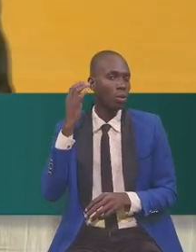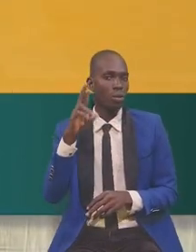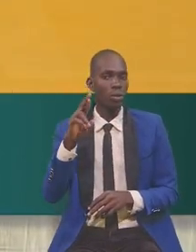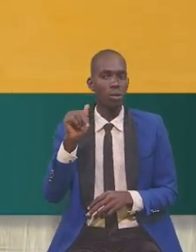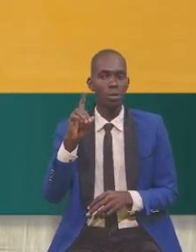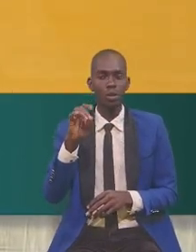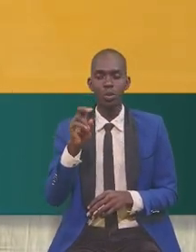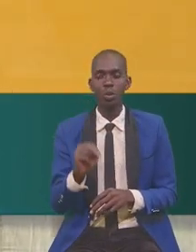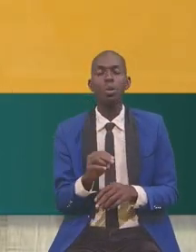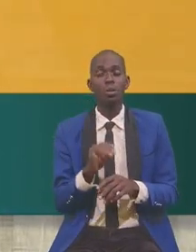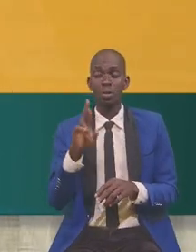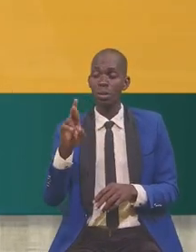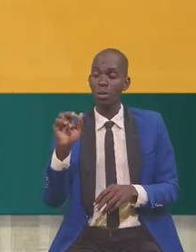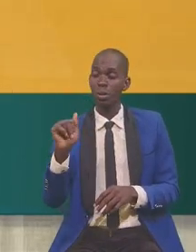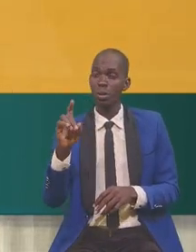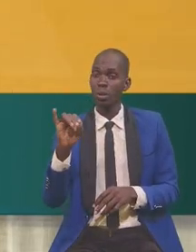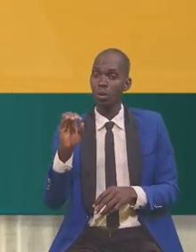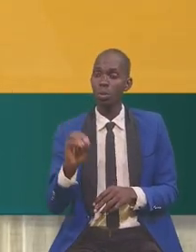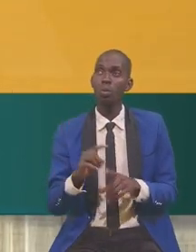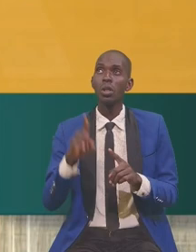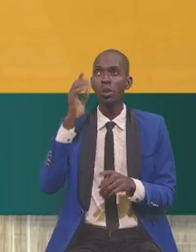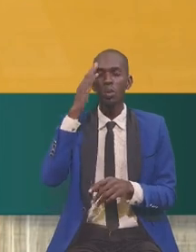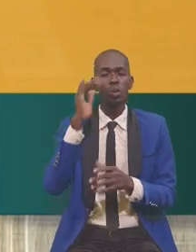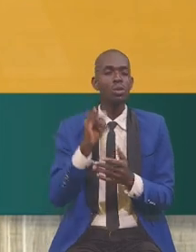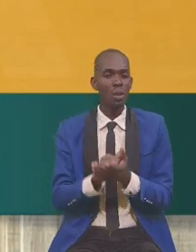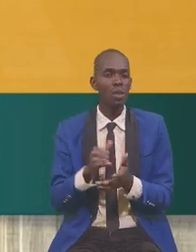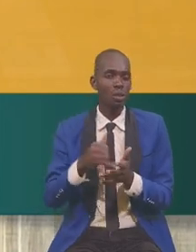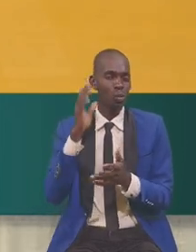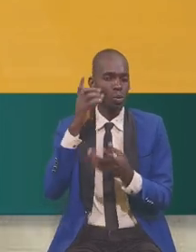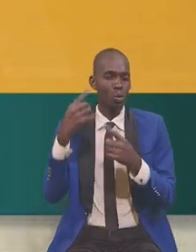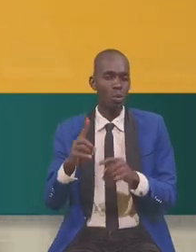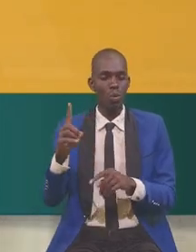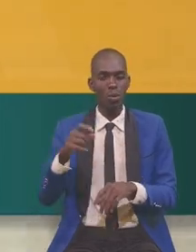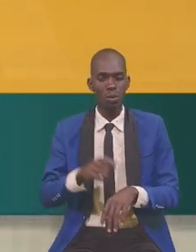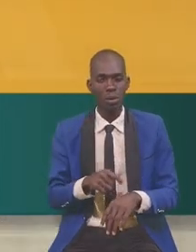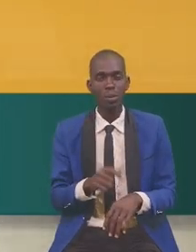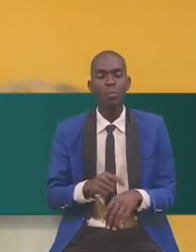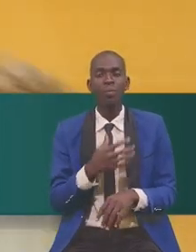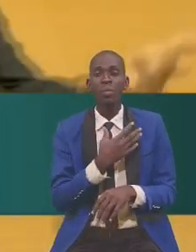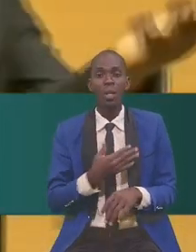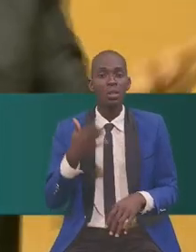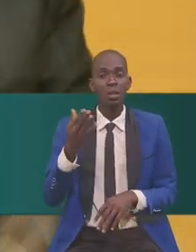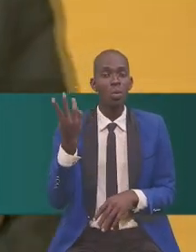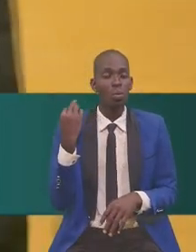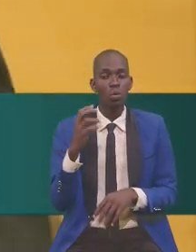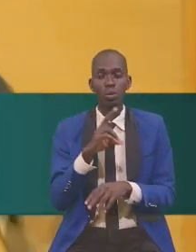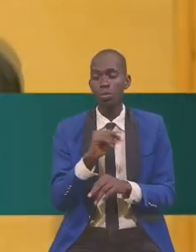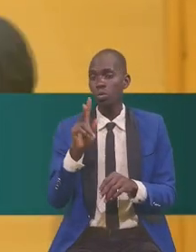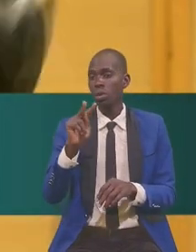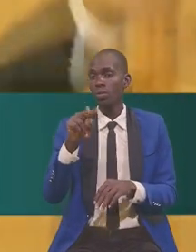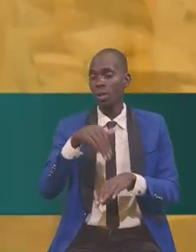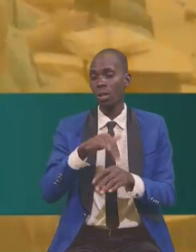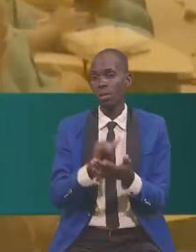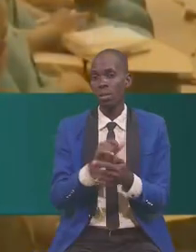will come. He's the very Son of God. He's omniscient. He has all knowledge. There was no television. Of course, he knew.